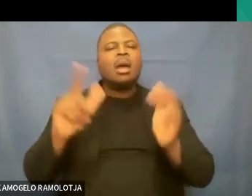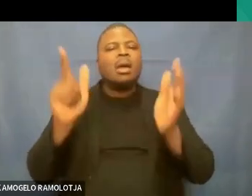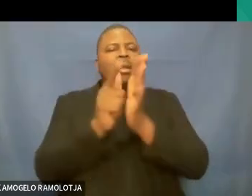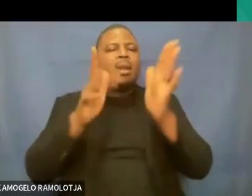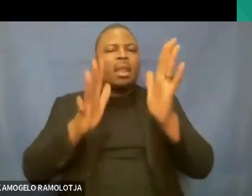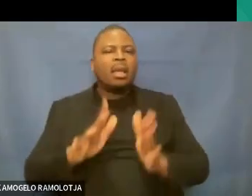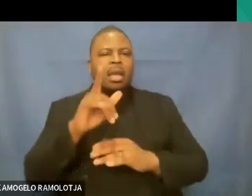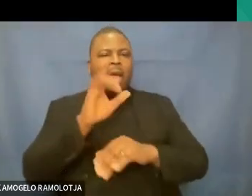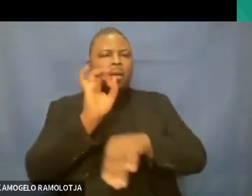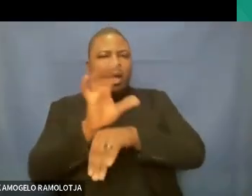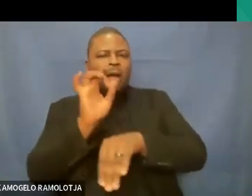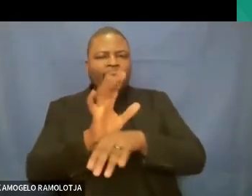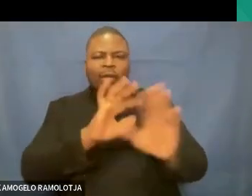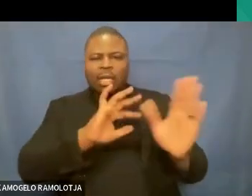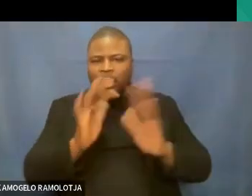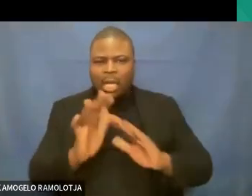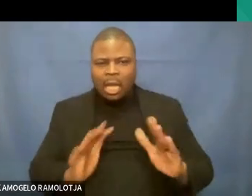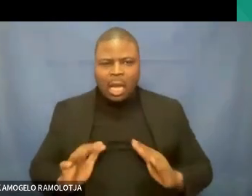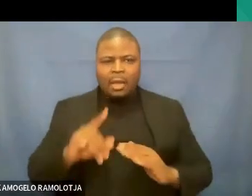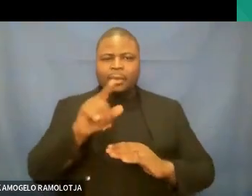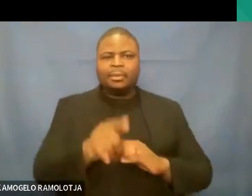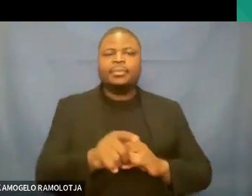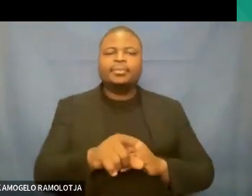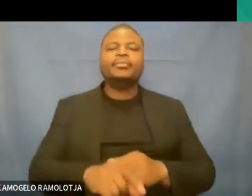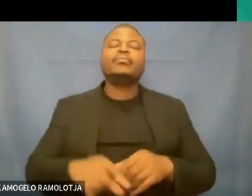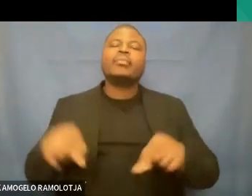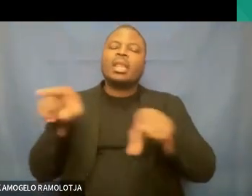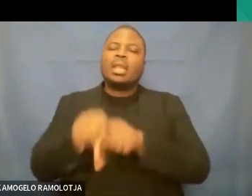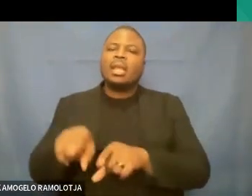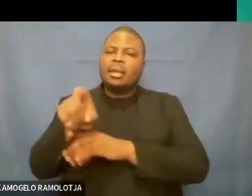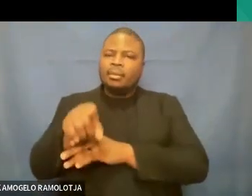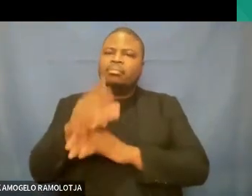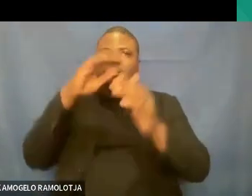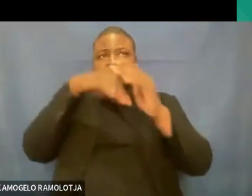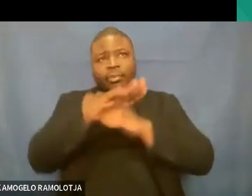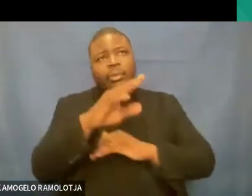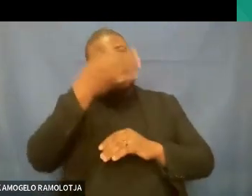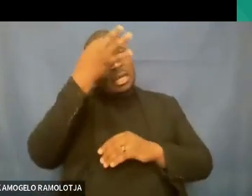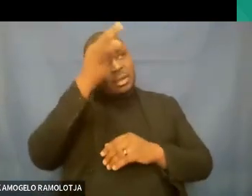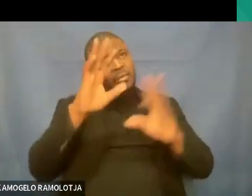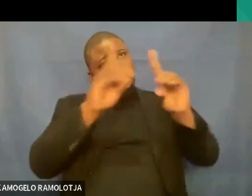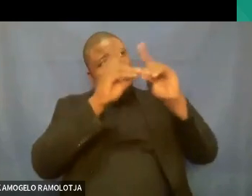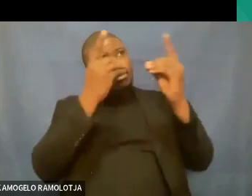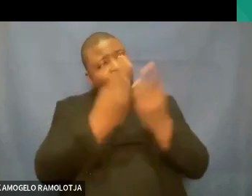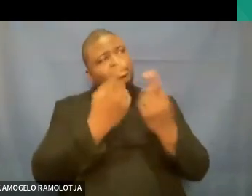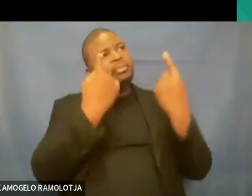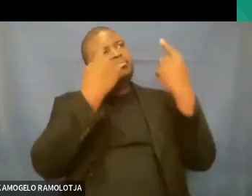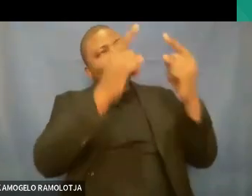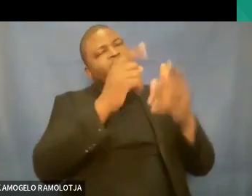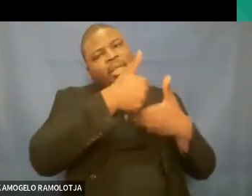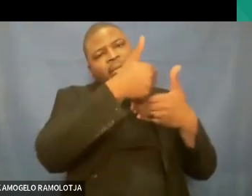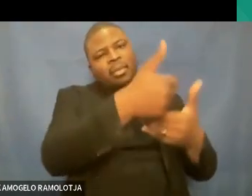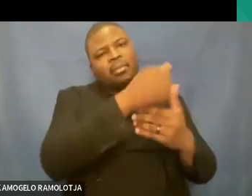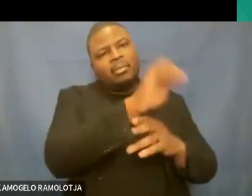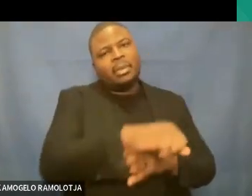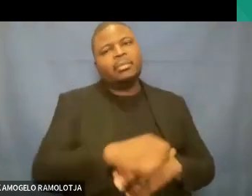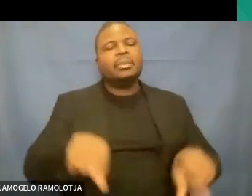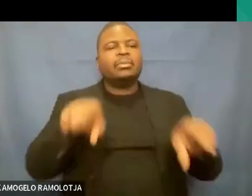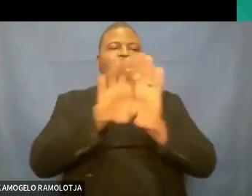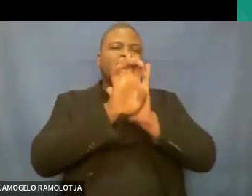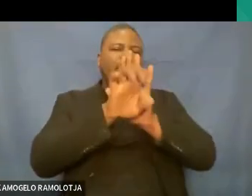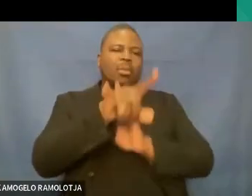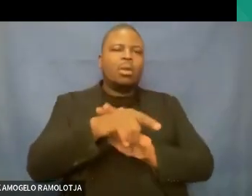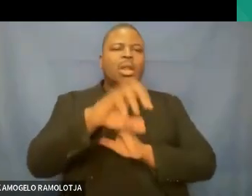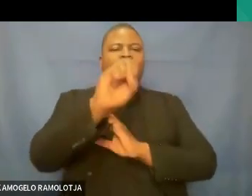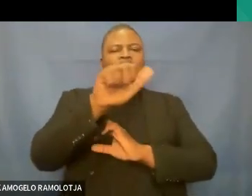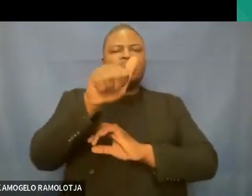also sensitization sessions. So they are the ones going to our departments and assisting, for example, with South African police services and